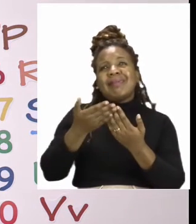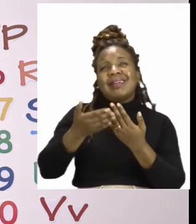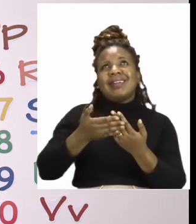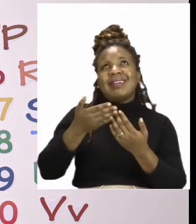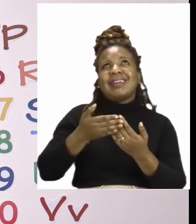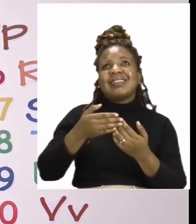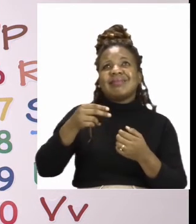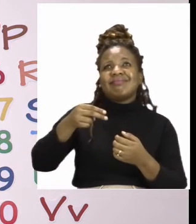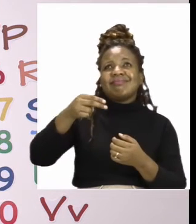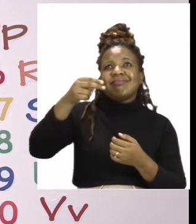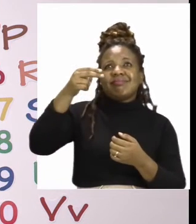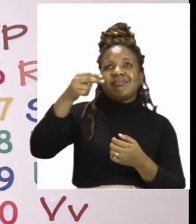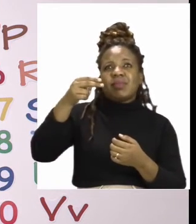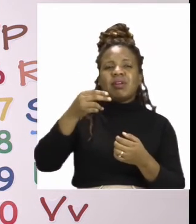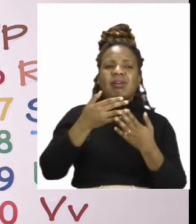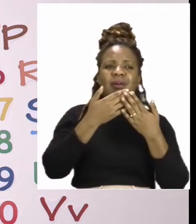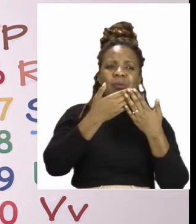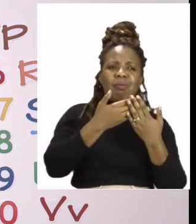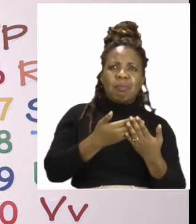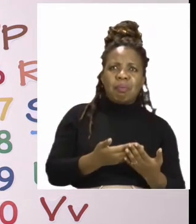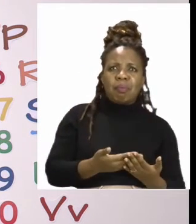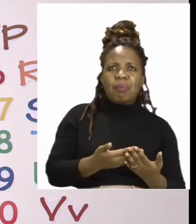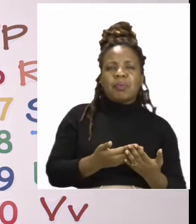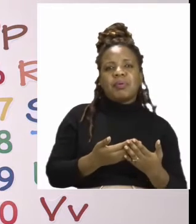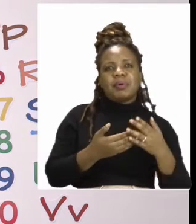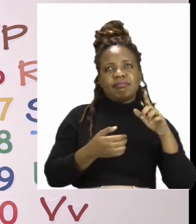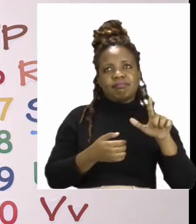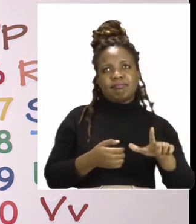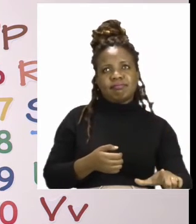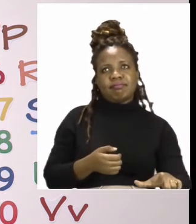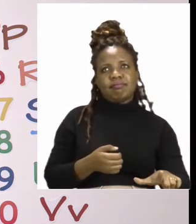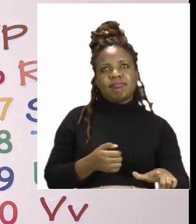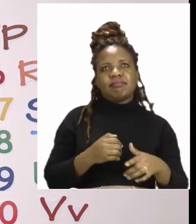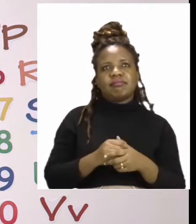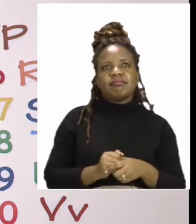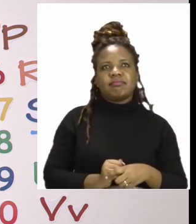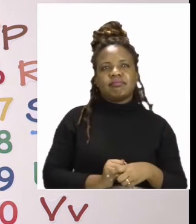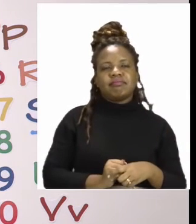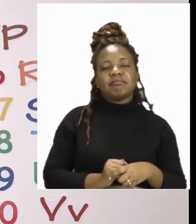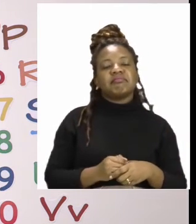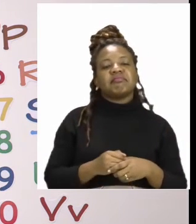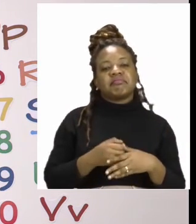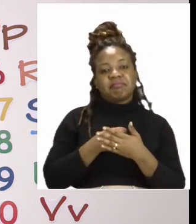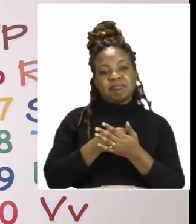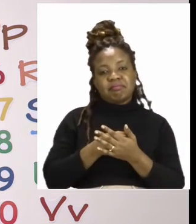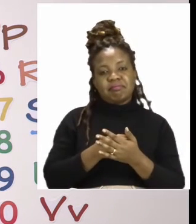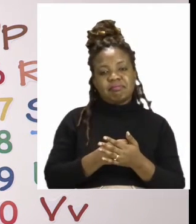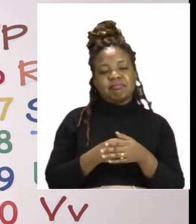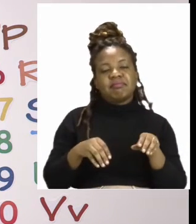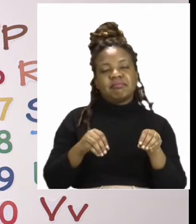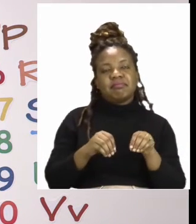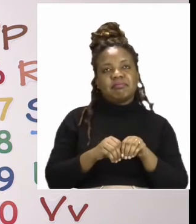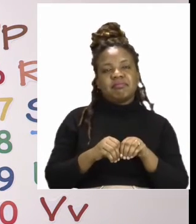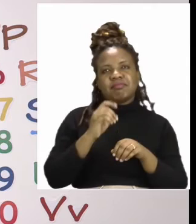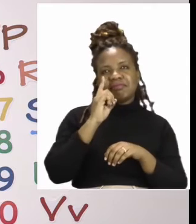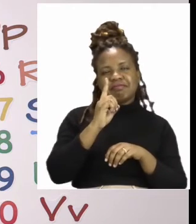heavier will be lower on the scale. Now let's try and do at least one together to see if we are correct.